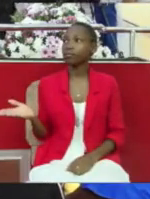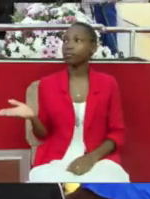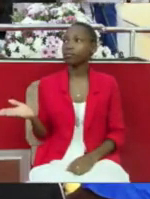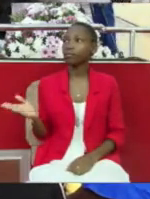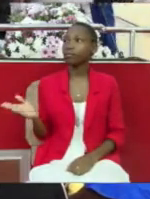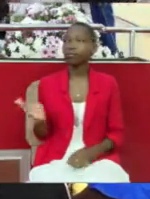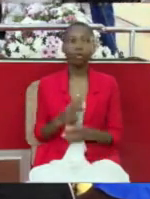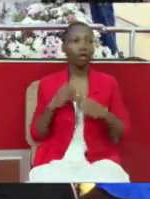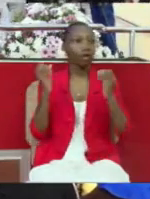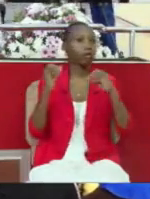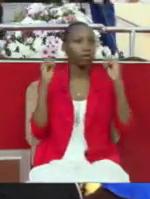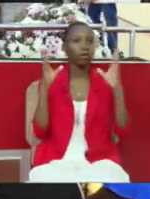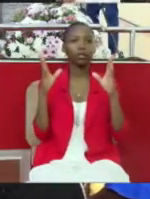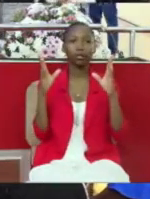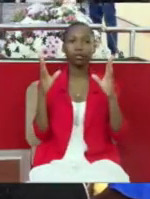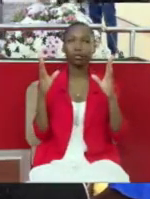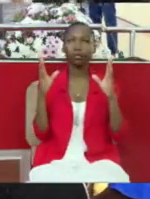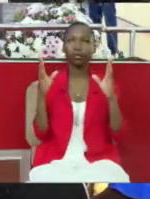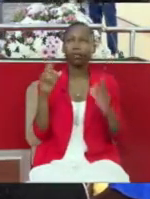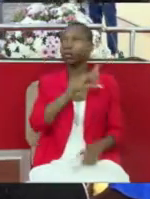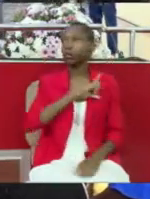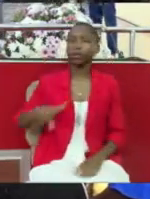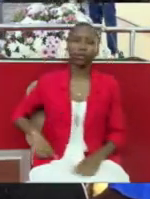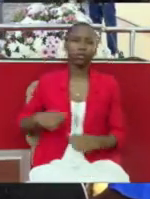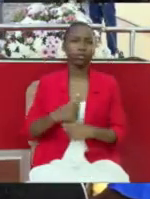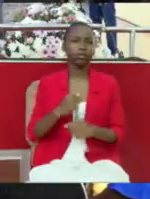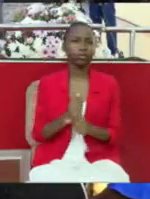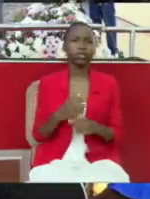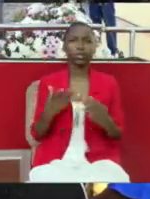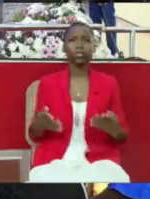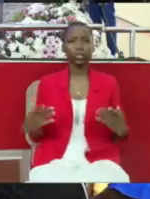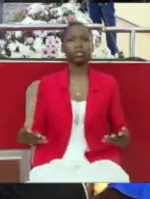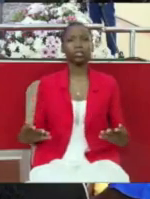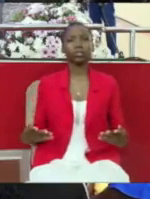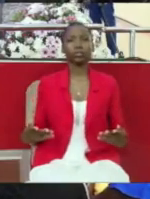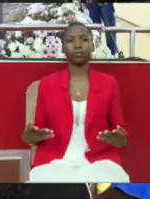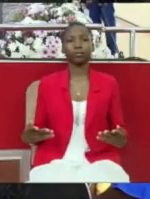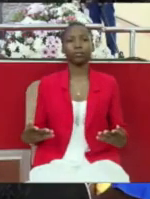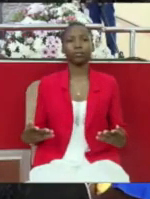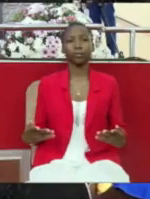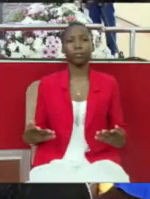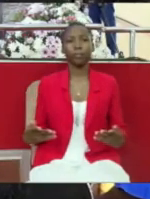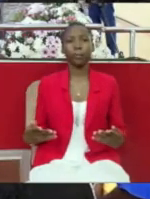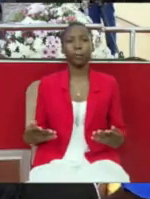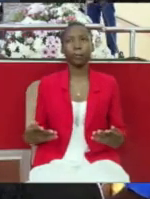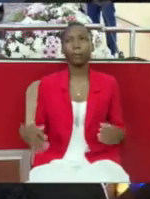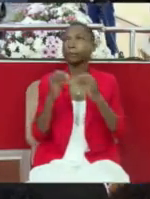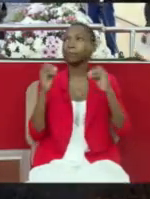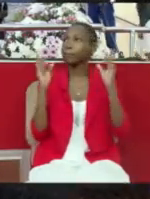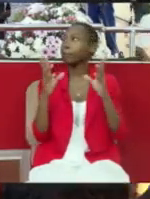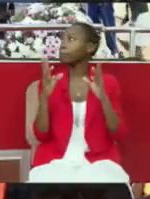wahudumu. Hallelujah. Hallelujah. God is doing something. Bwana anafanya jambo. Oh, blessed be the name of Jesus. Amen.